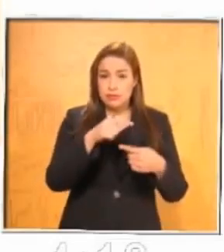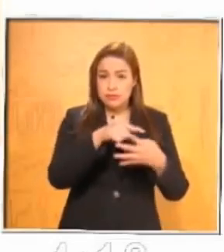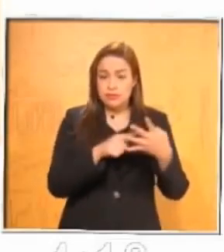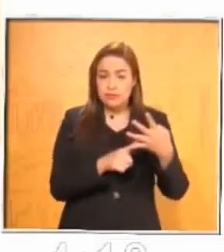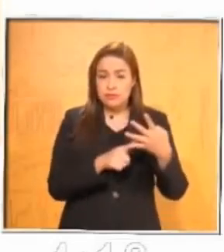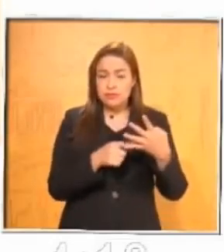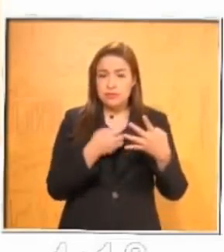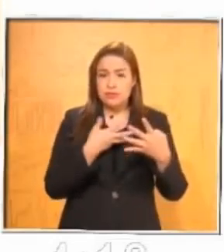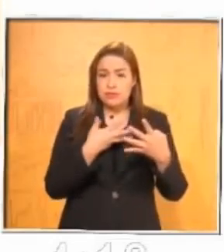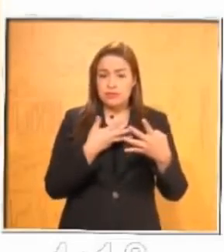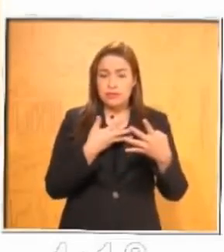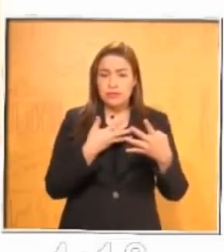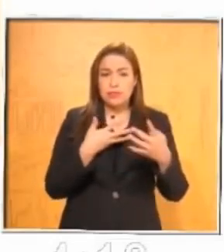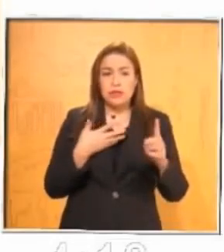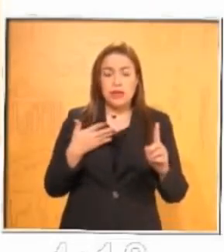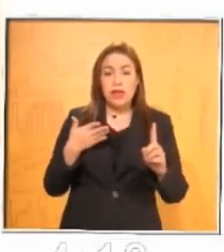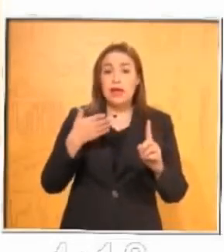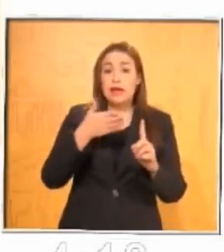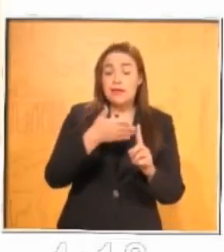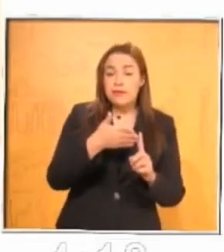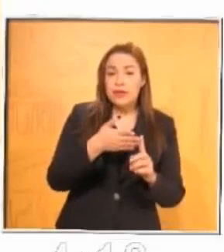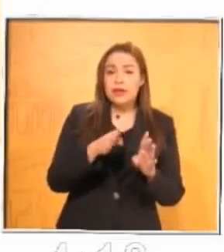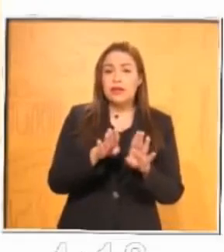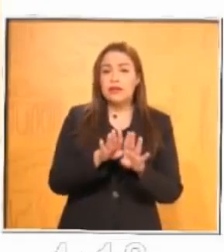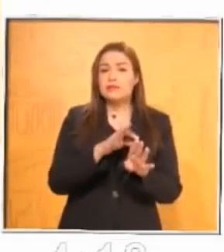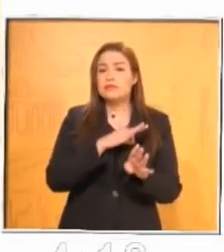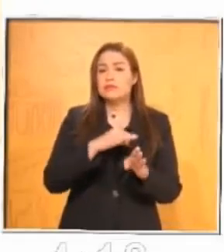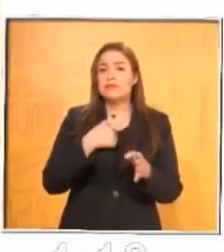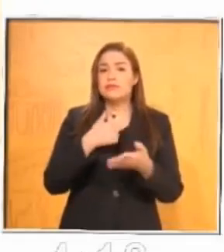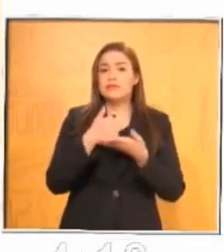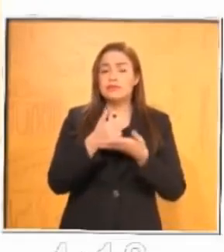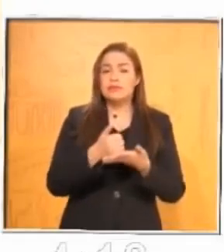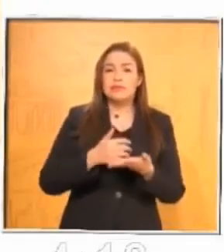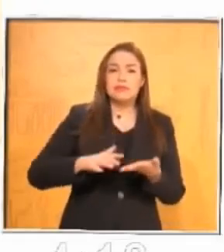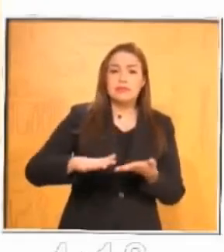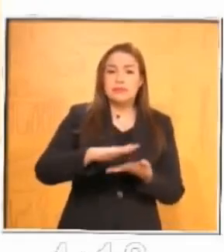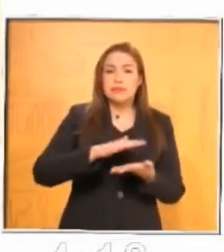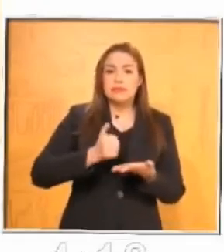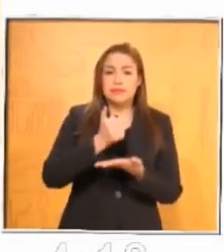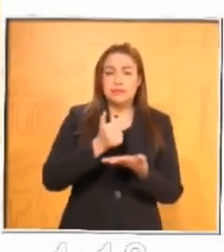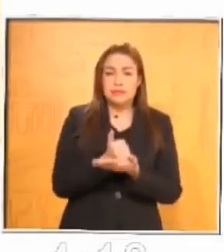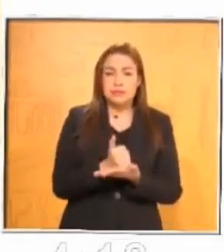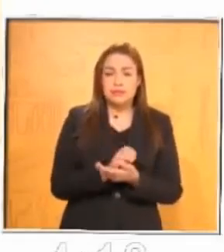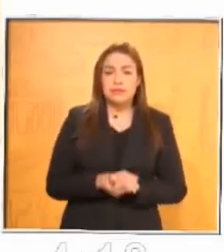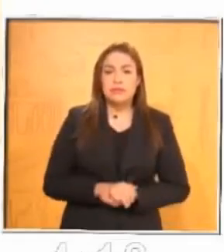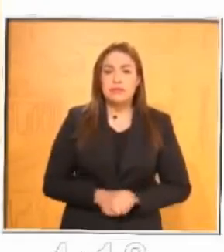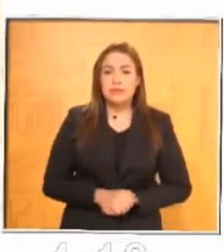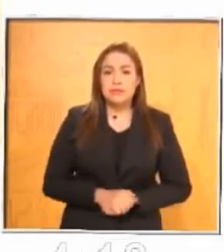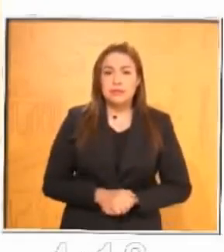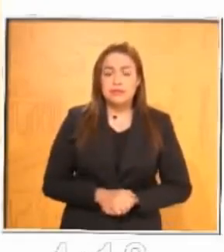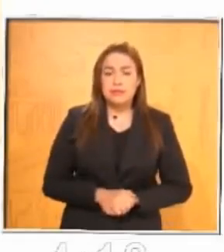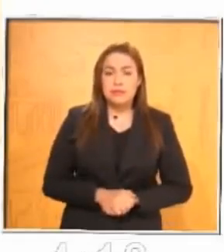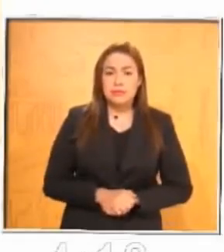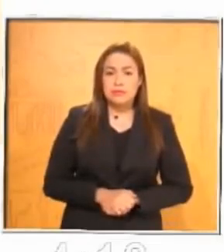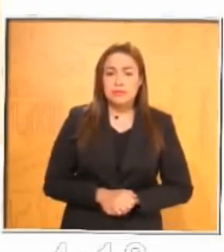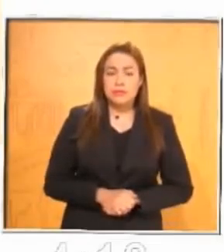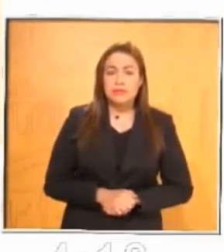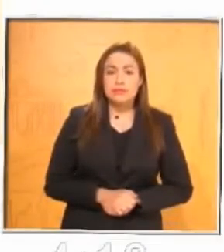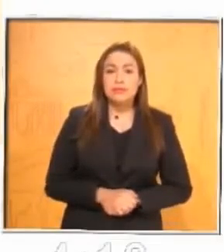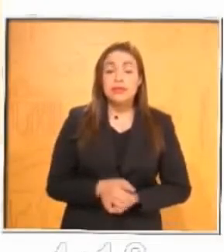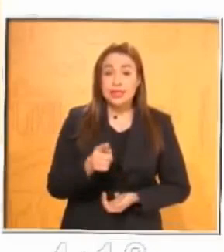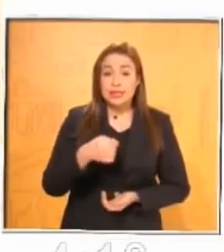War II and the end of the Great Depression. Is this familiar to you? Have you